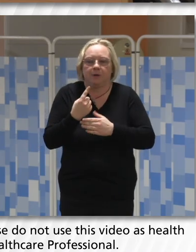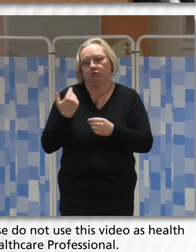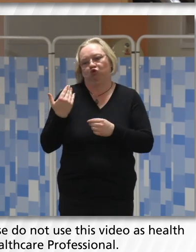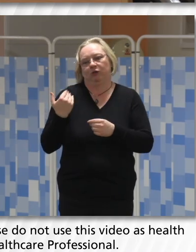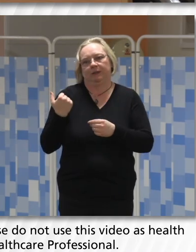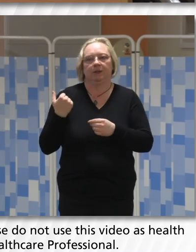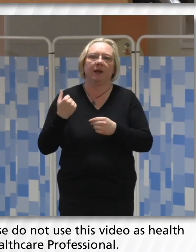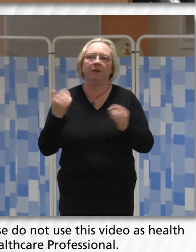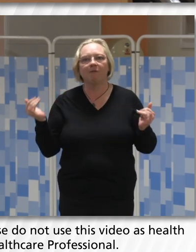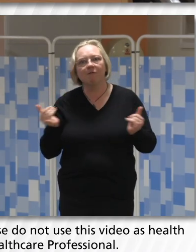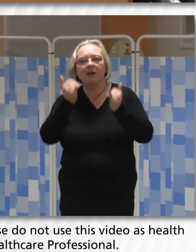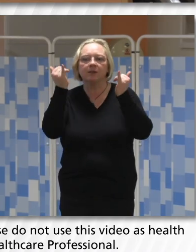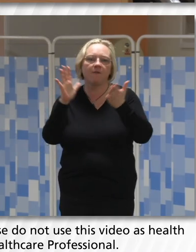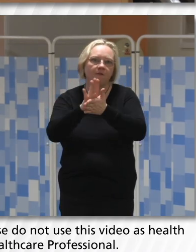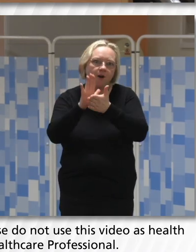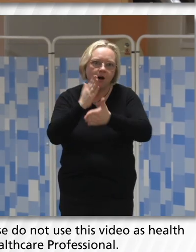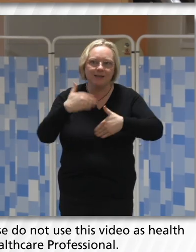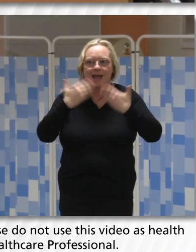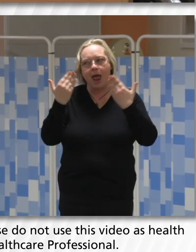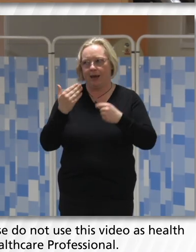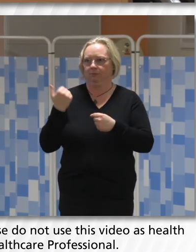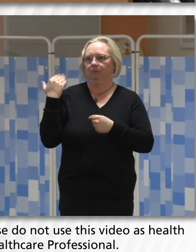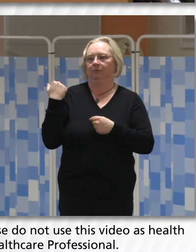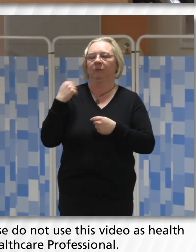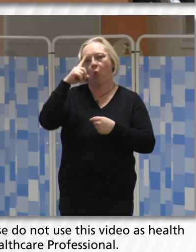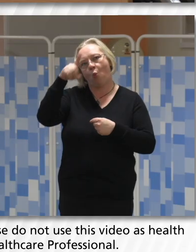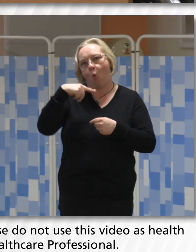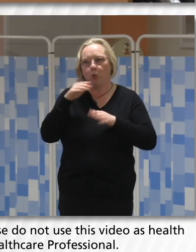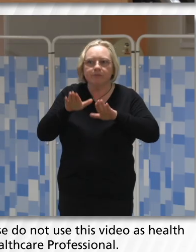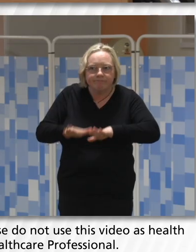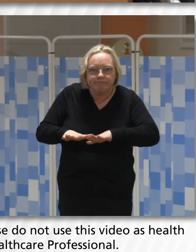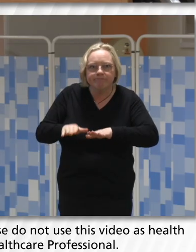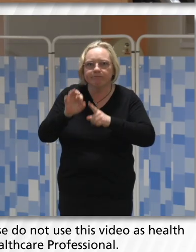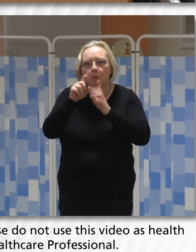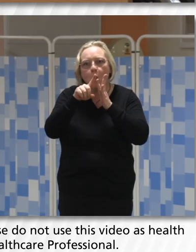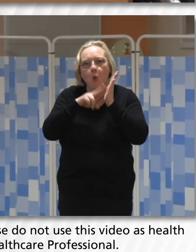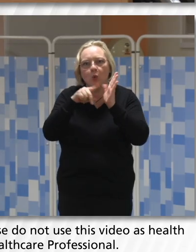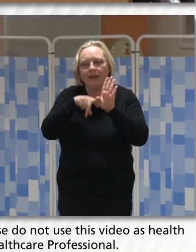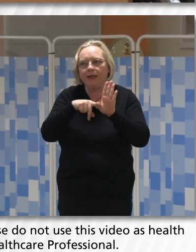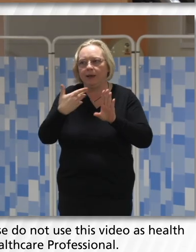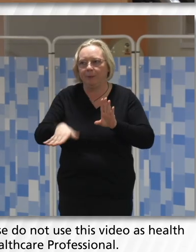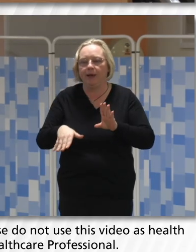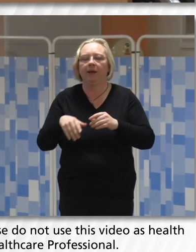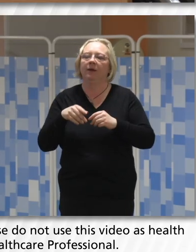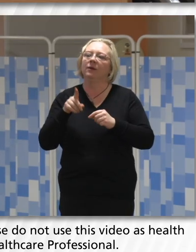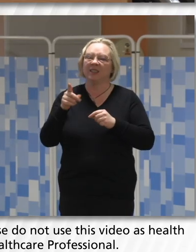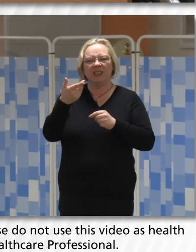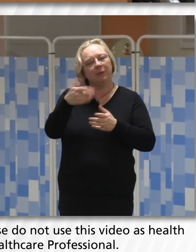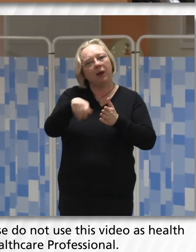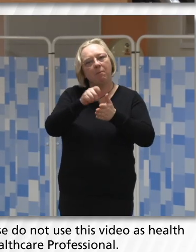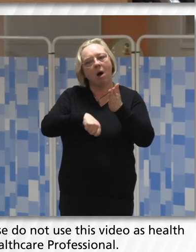fun day in the children's with a little pony. And in the middle section, just one of the things that we've recently purchased is